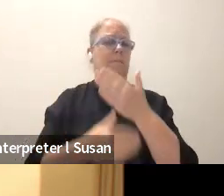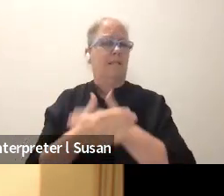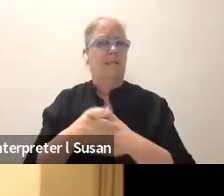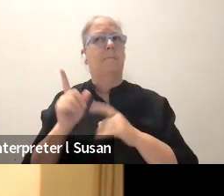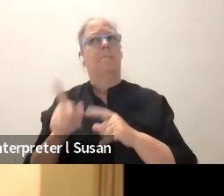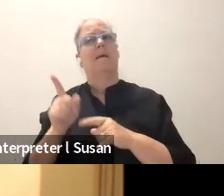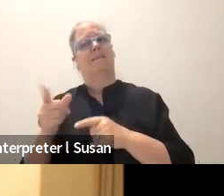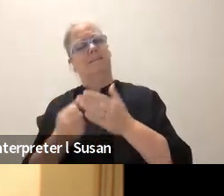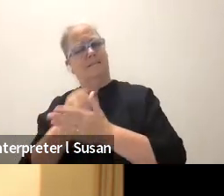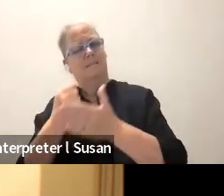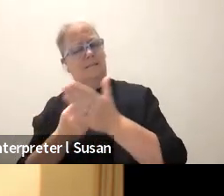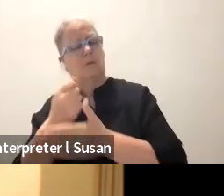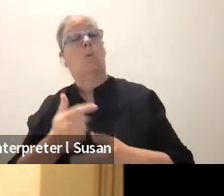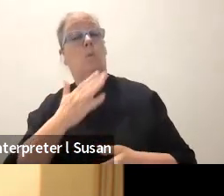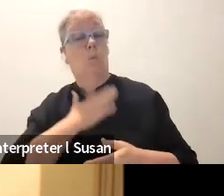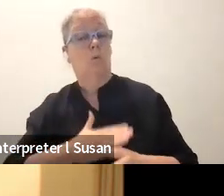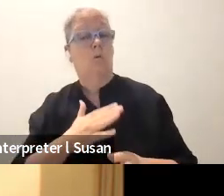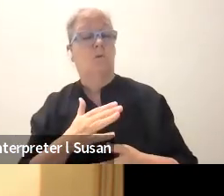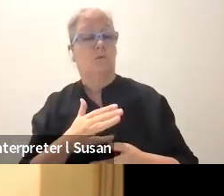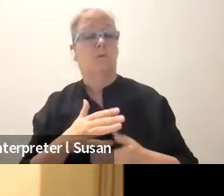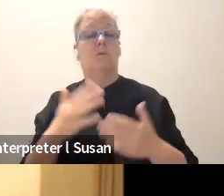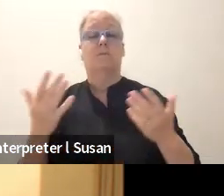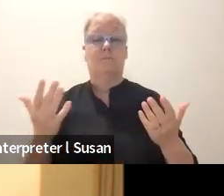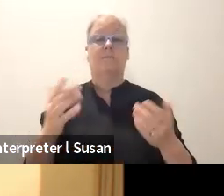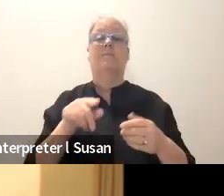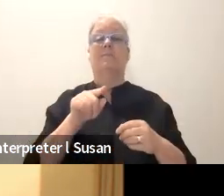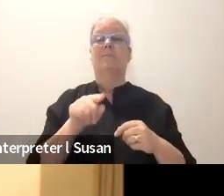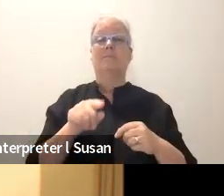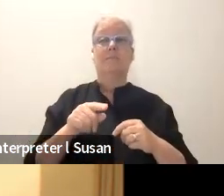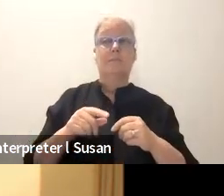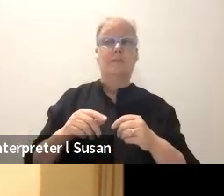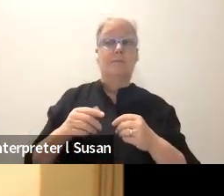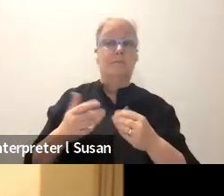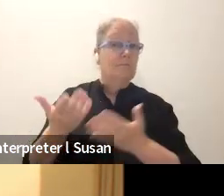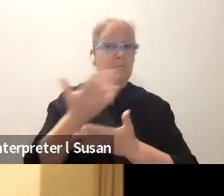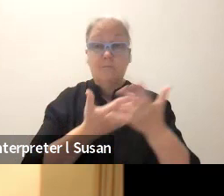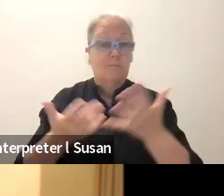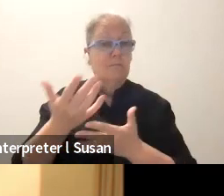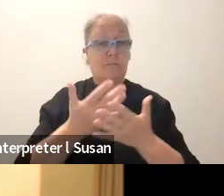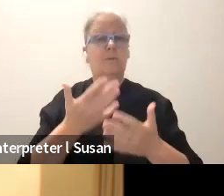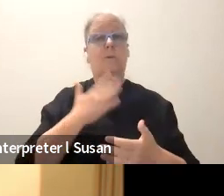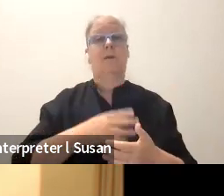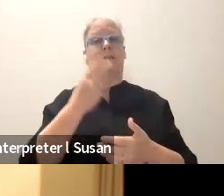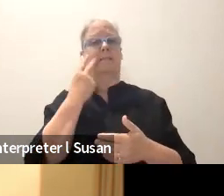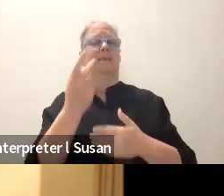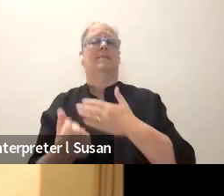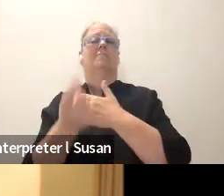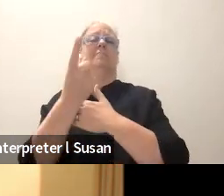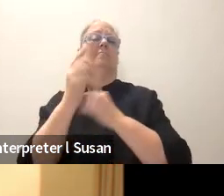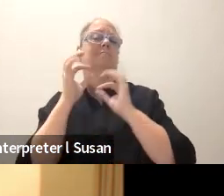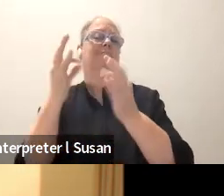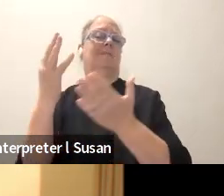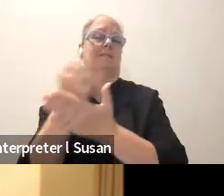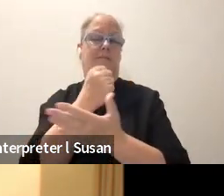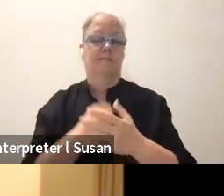to ensure that the results or the outcomes of the consultation actually becomes a reality. At the same time, the